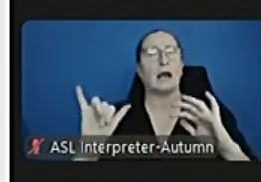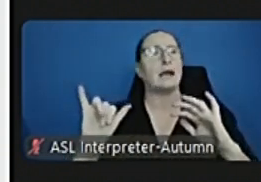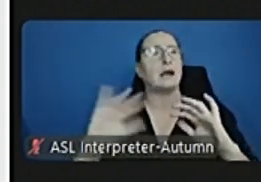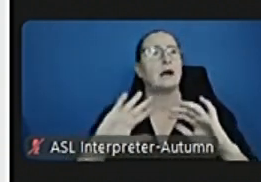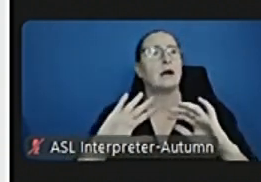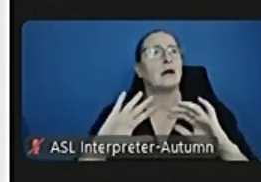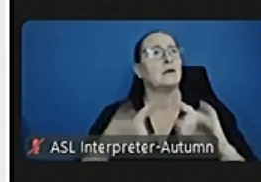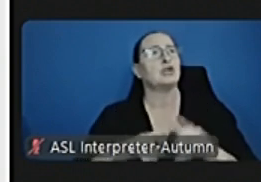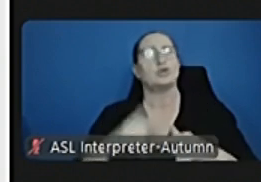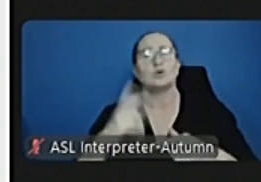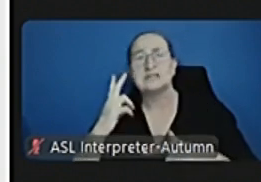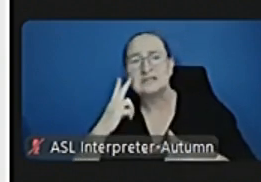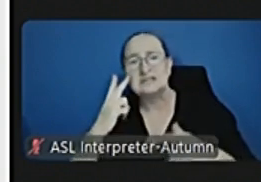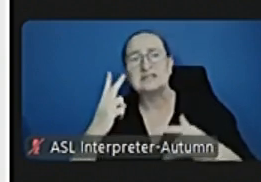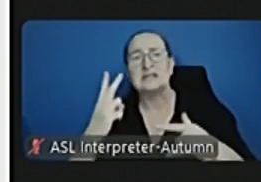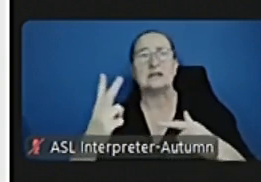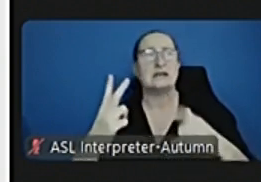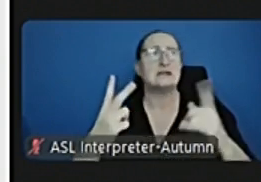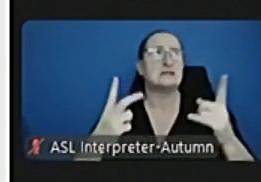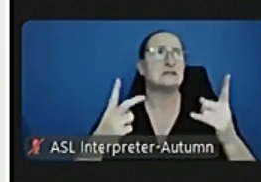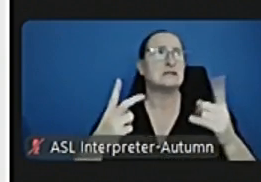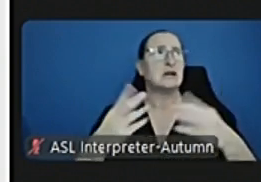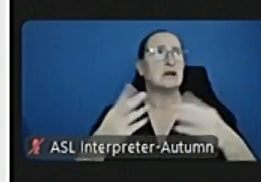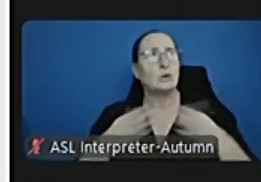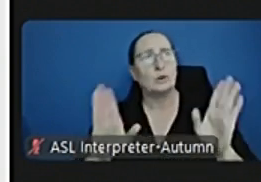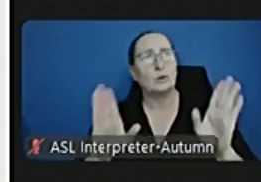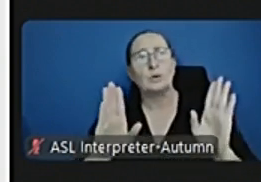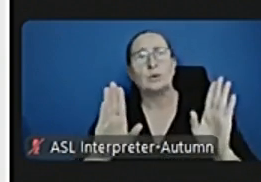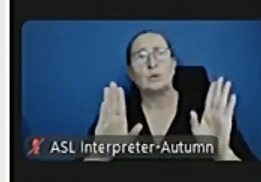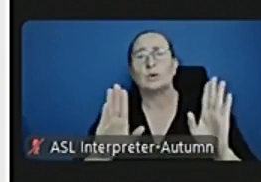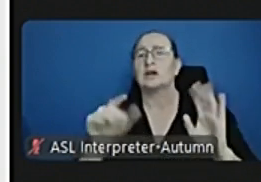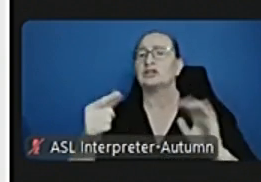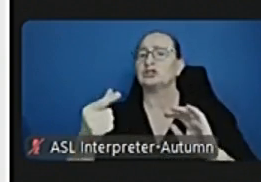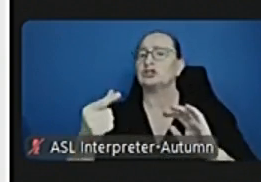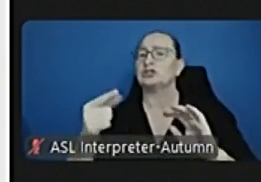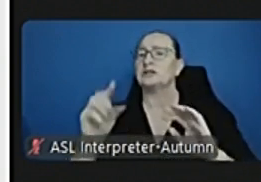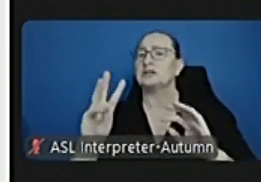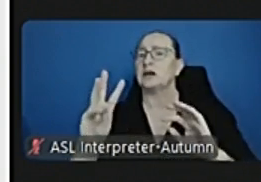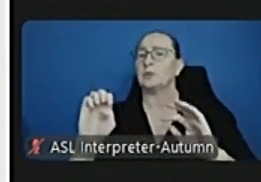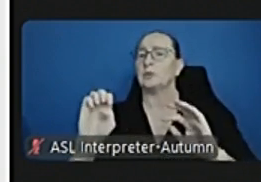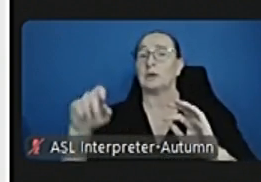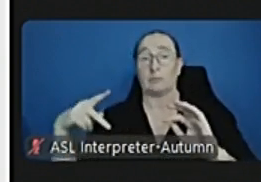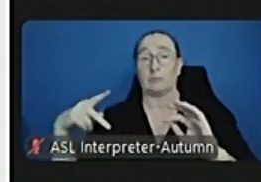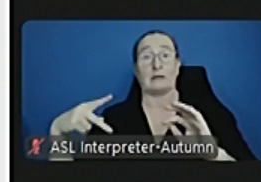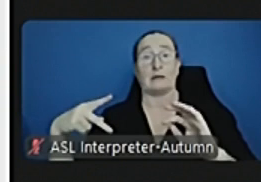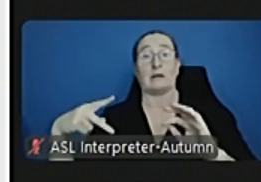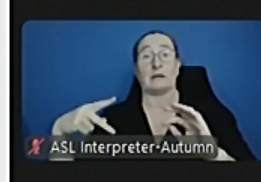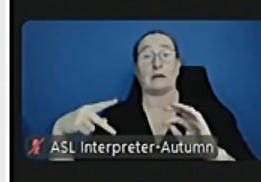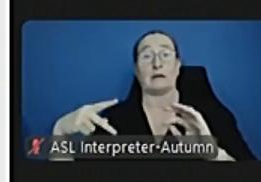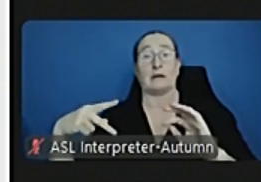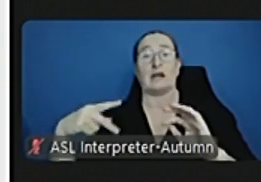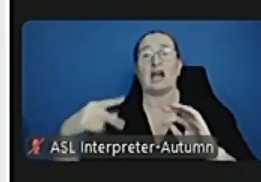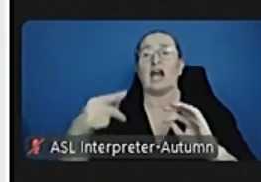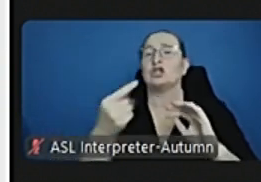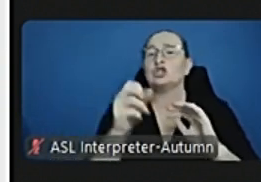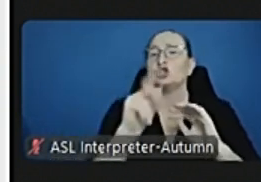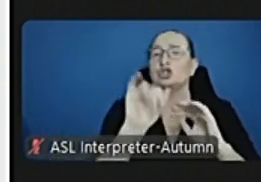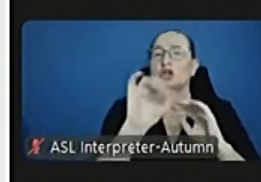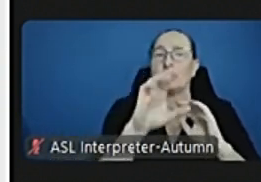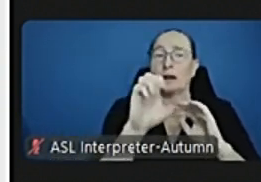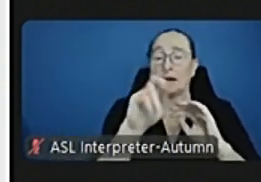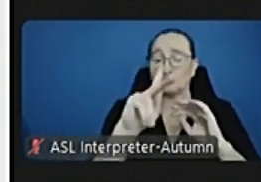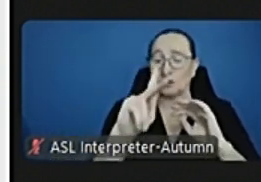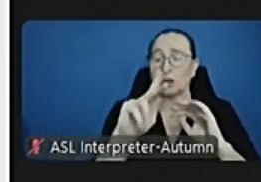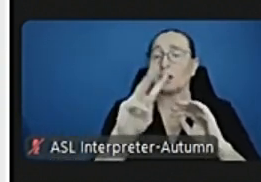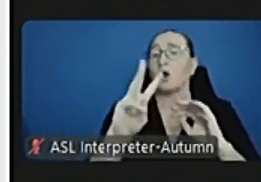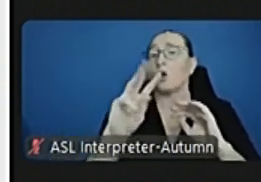this nationwide if you look up GWEP, G-W-E-P. It's Geriatric Workforce Enhancement Program.